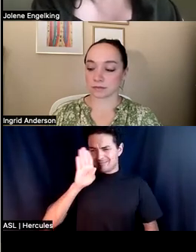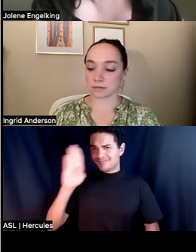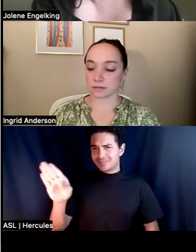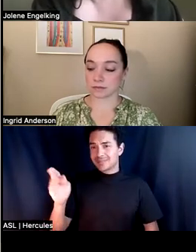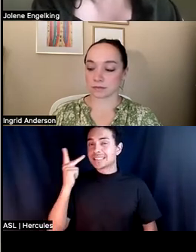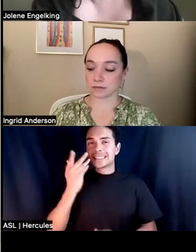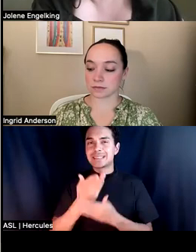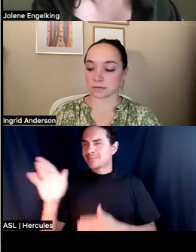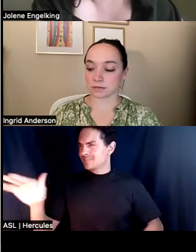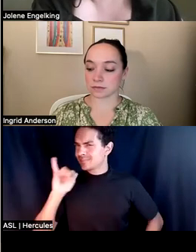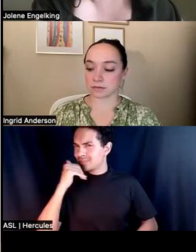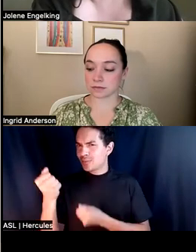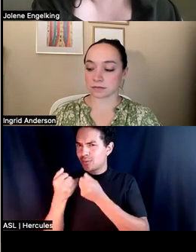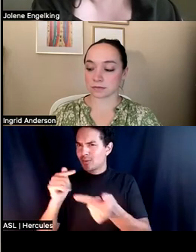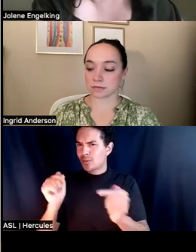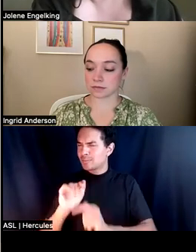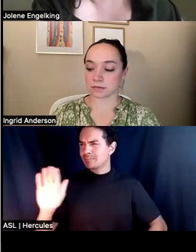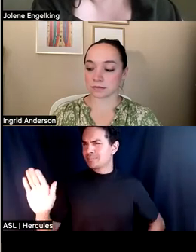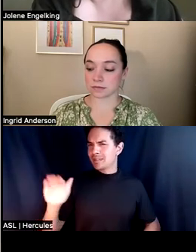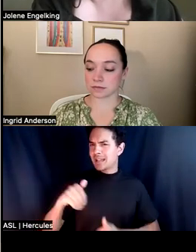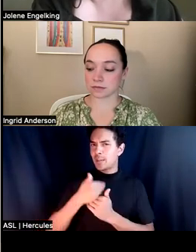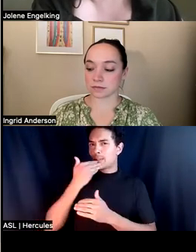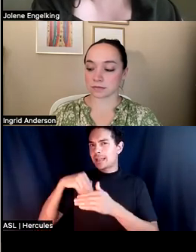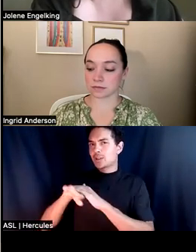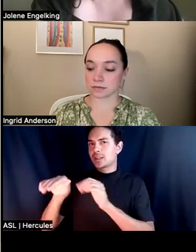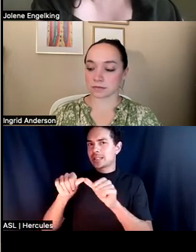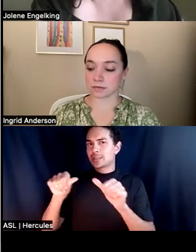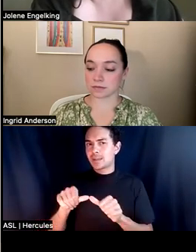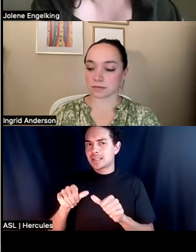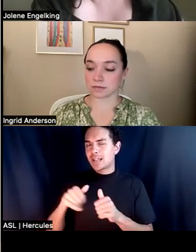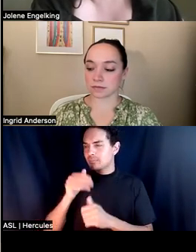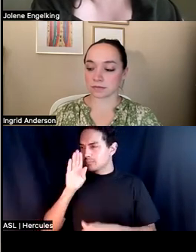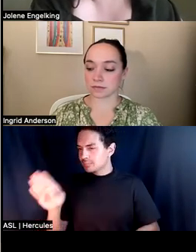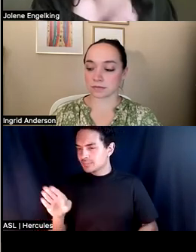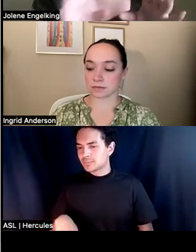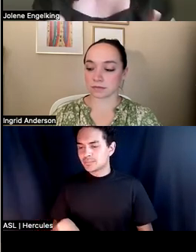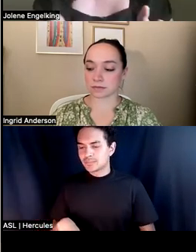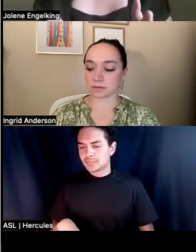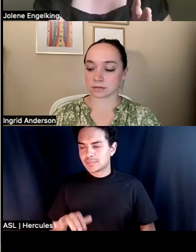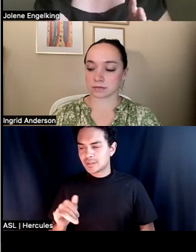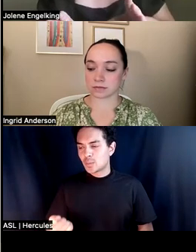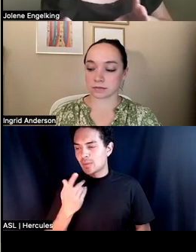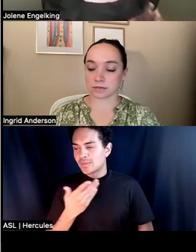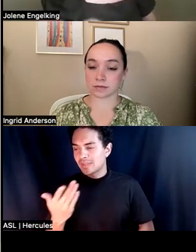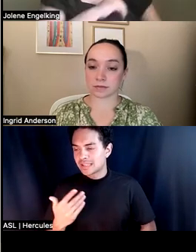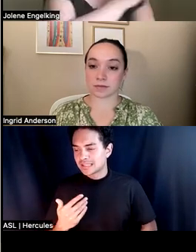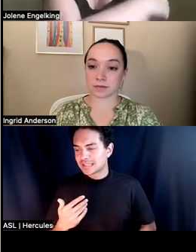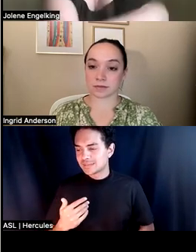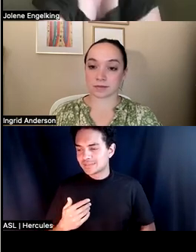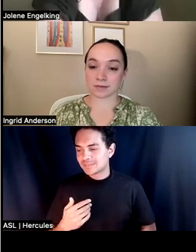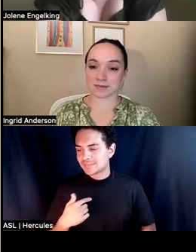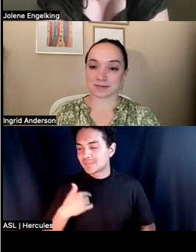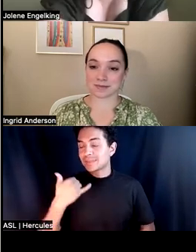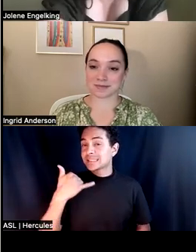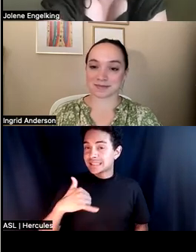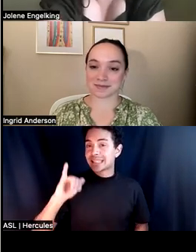is causing harm, how can we best enter into those spaces in ways? And so this is one of those things that I'm still hoping